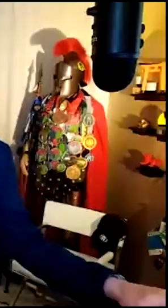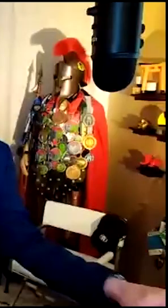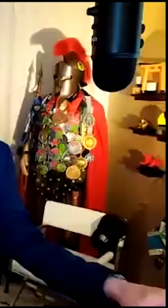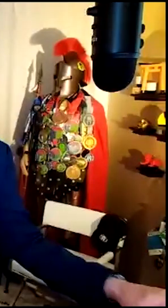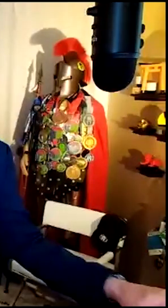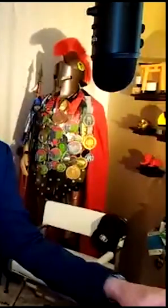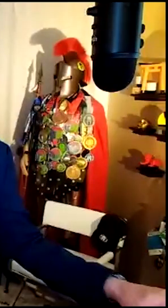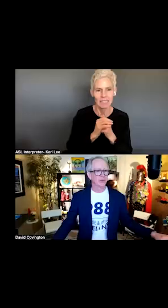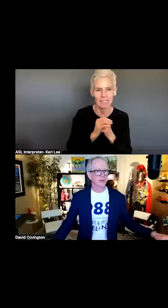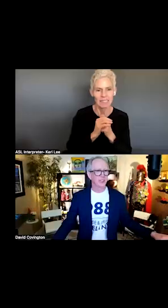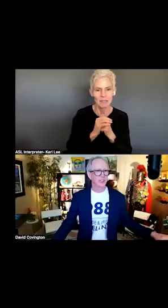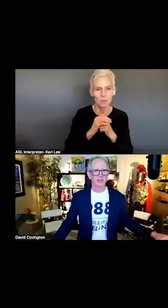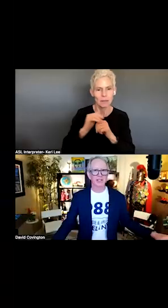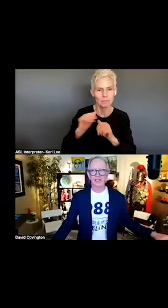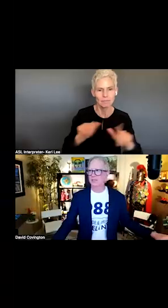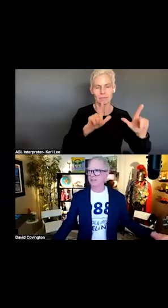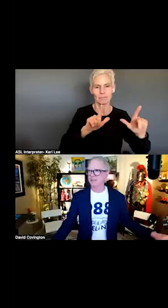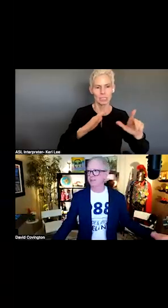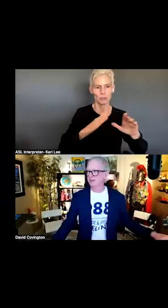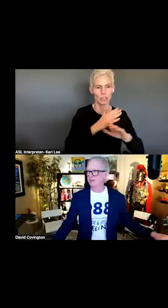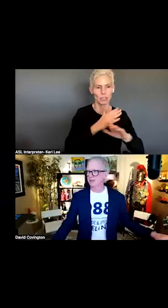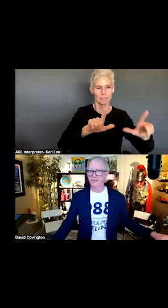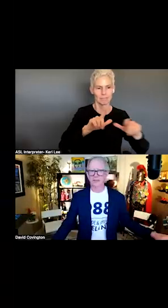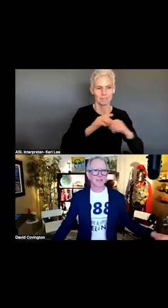let's get us back to sharing.